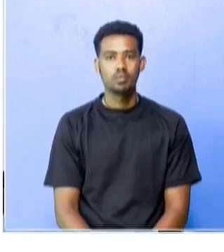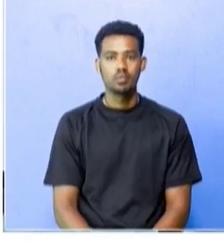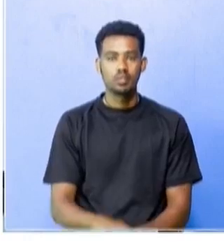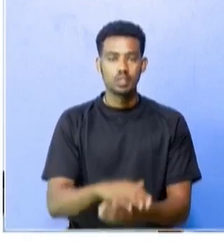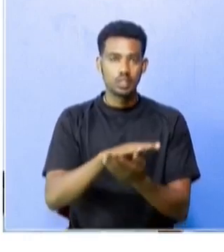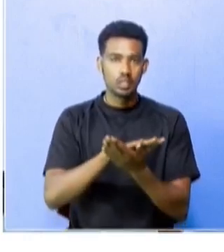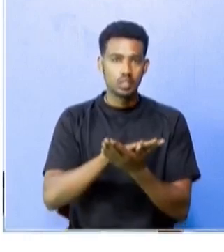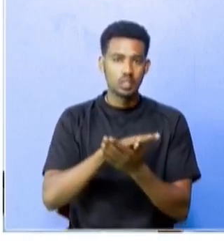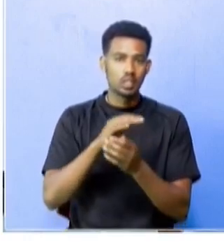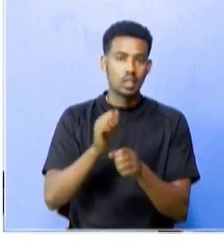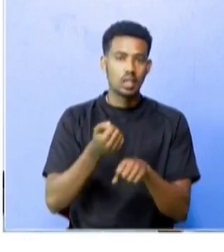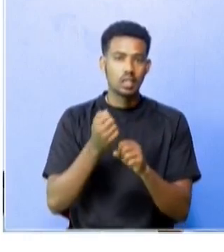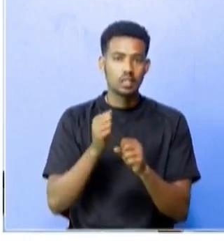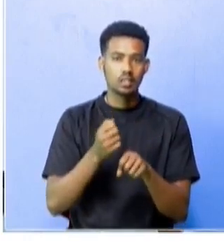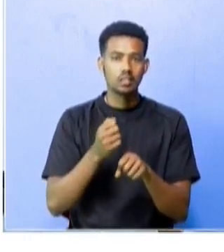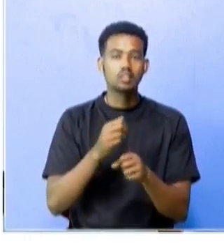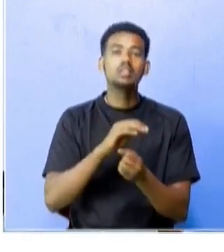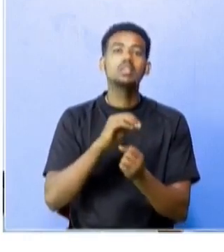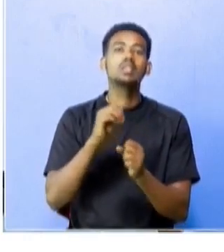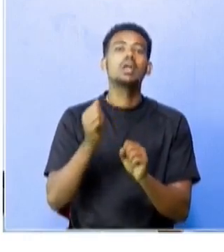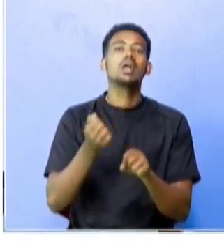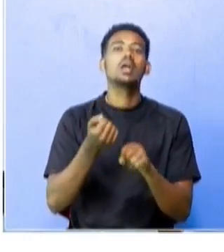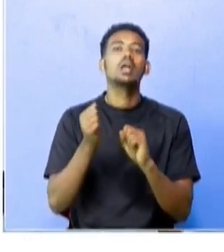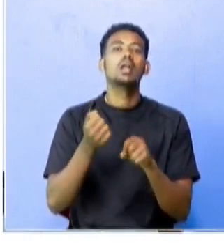Clean, cleaning.